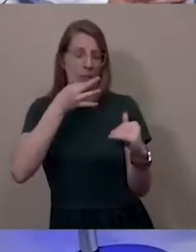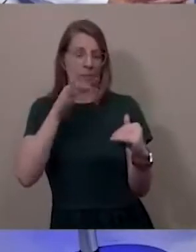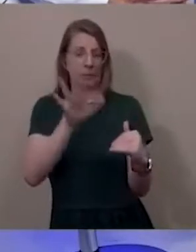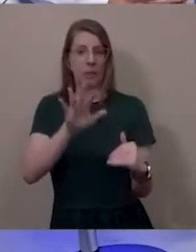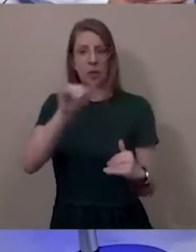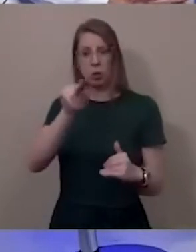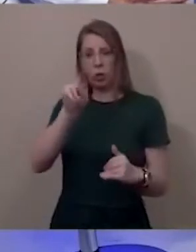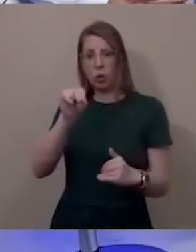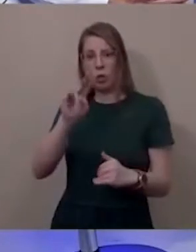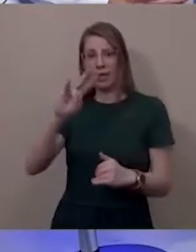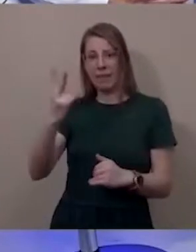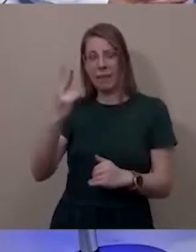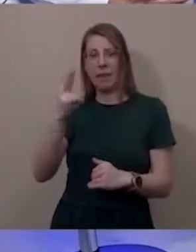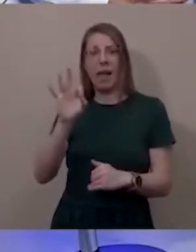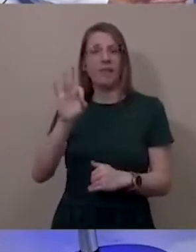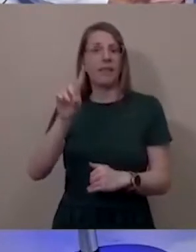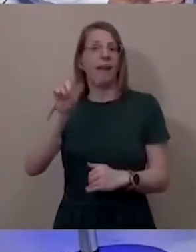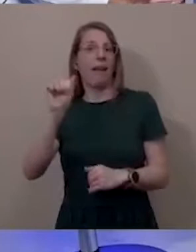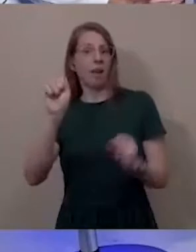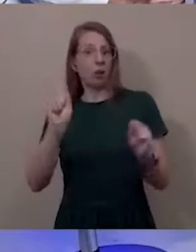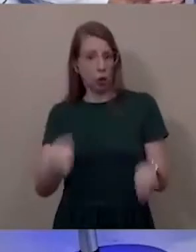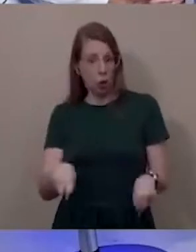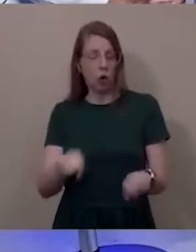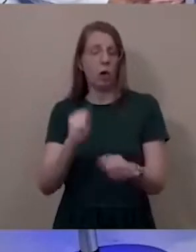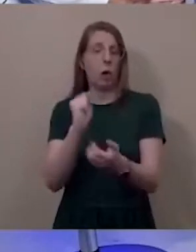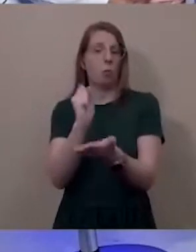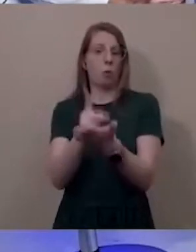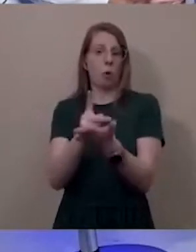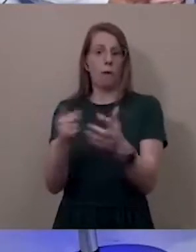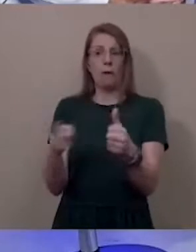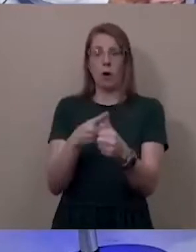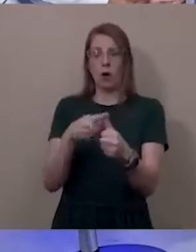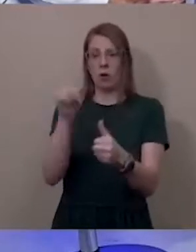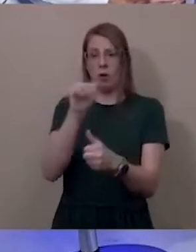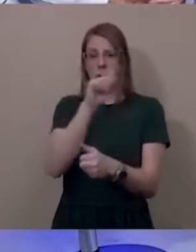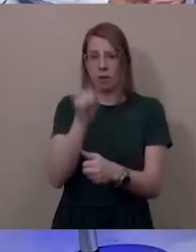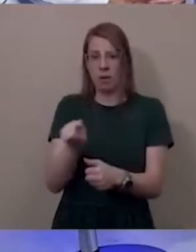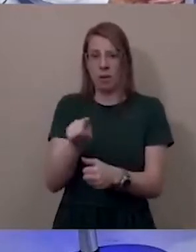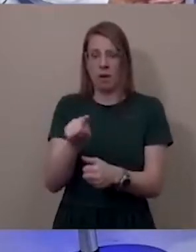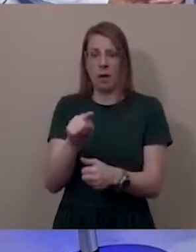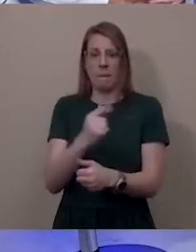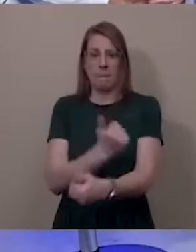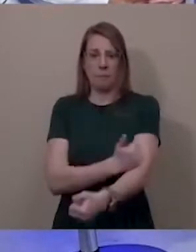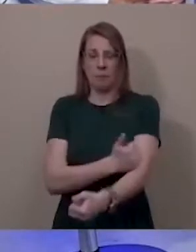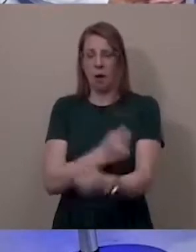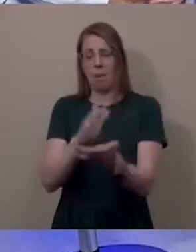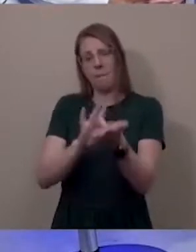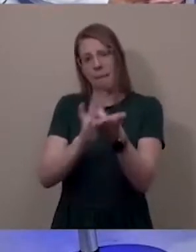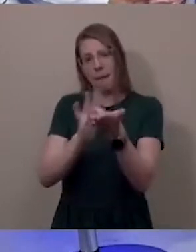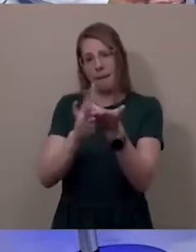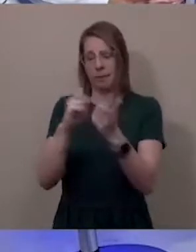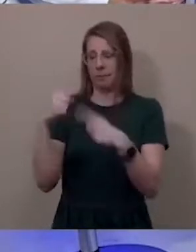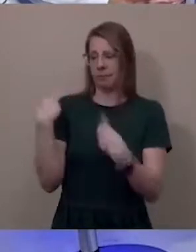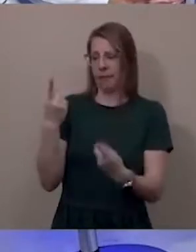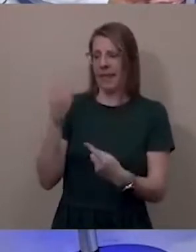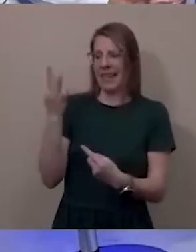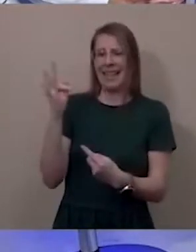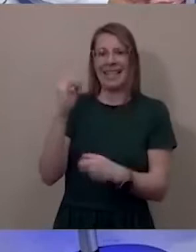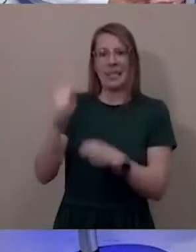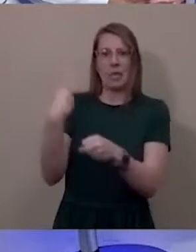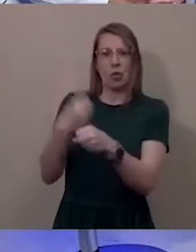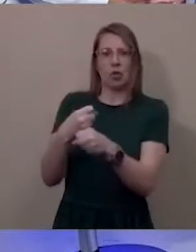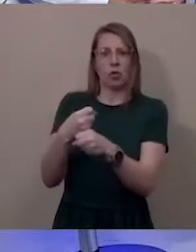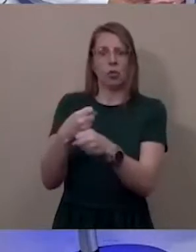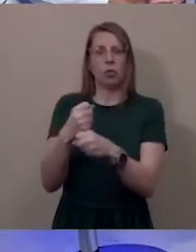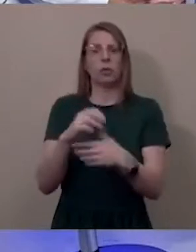June the 7th, the FDA could be set to approve the first new Alzheimer's drug in 19 years. Tell us a little